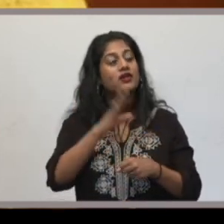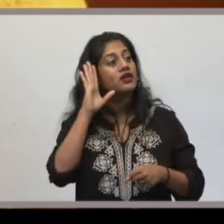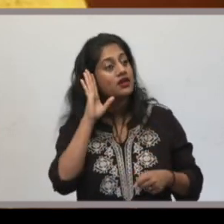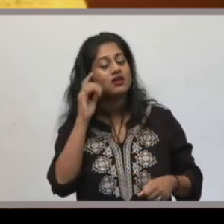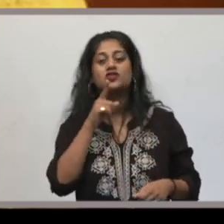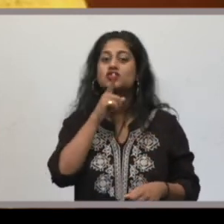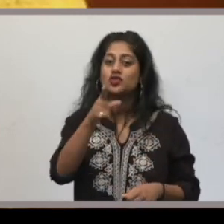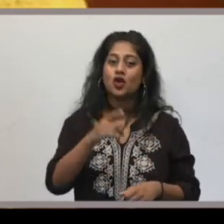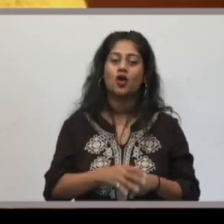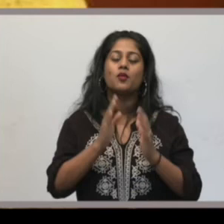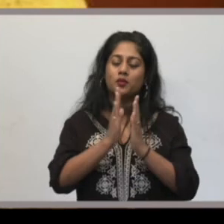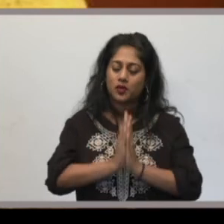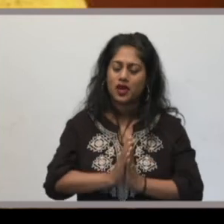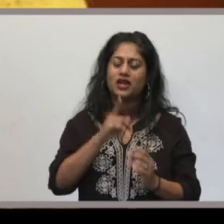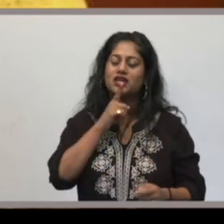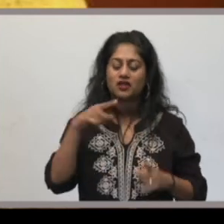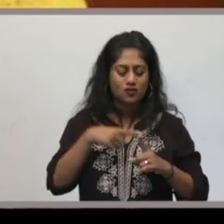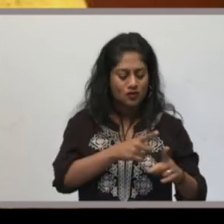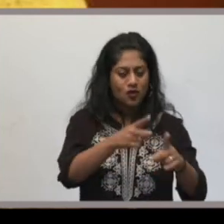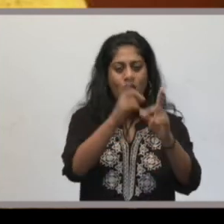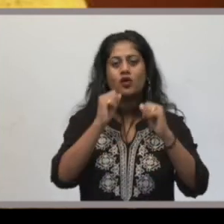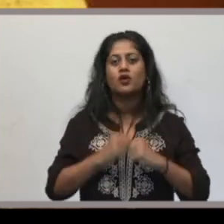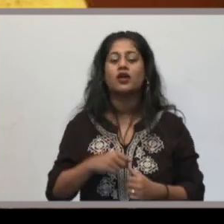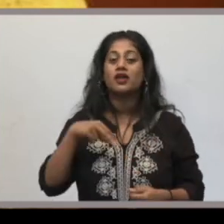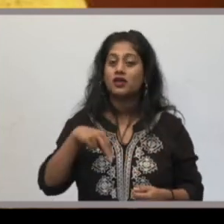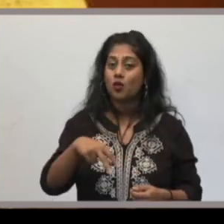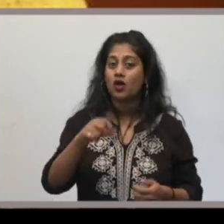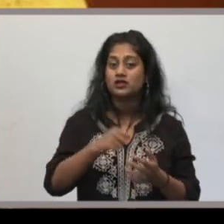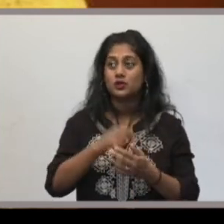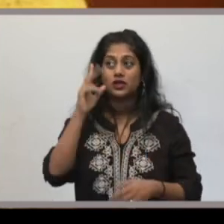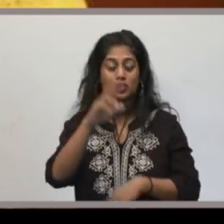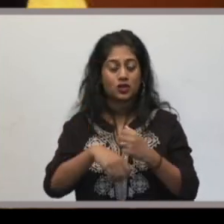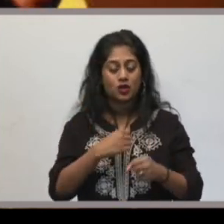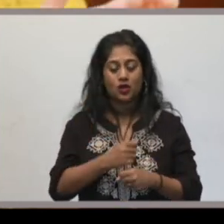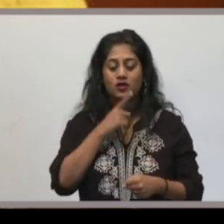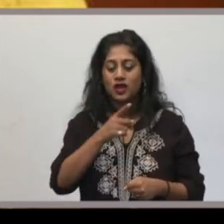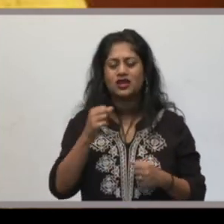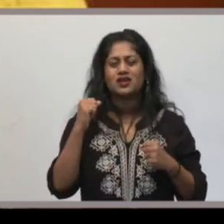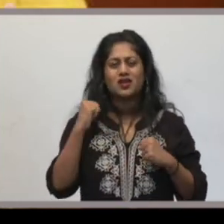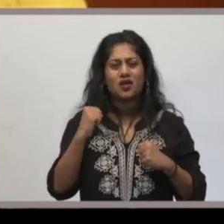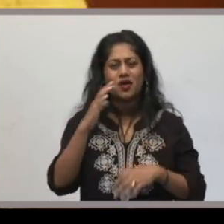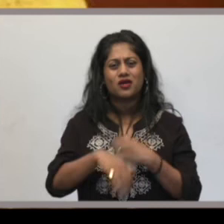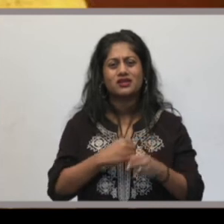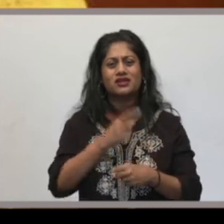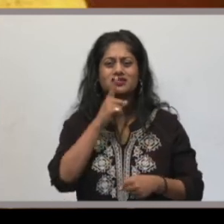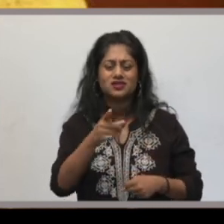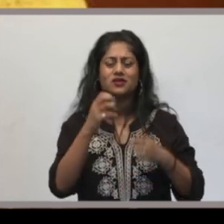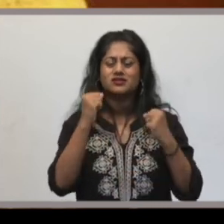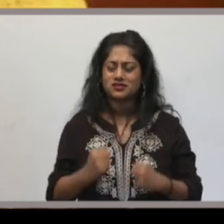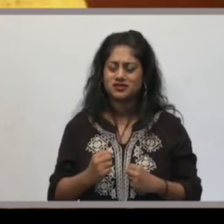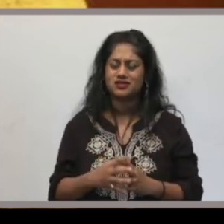you're not alone. He's in you. He will walk with you. It's not what you do, it's what He has already done for you. There are some of